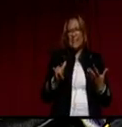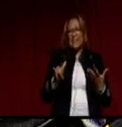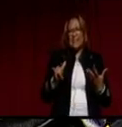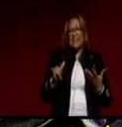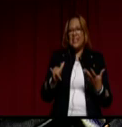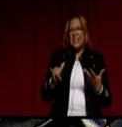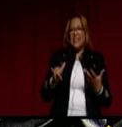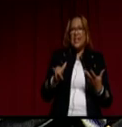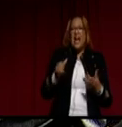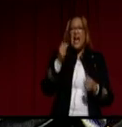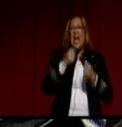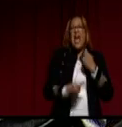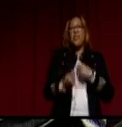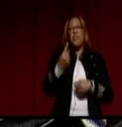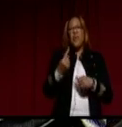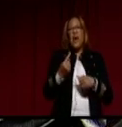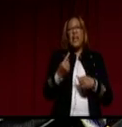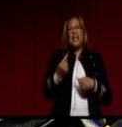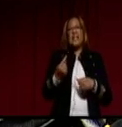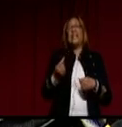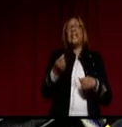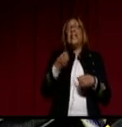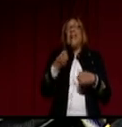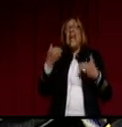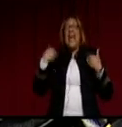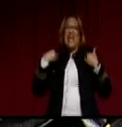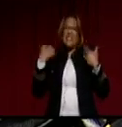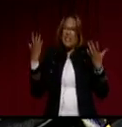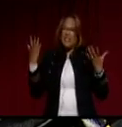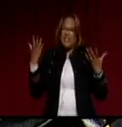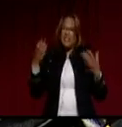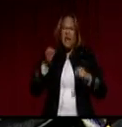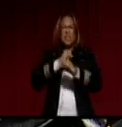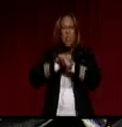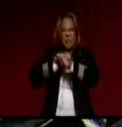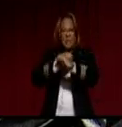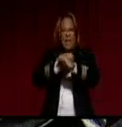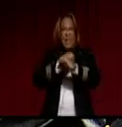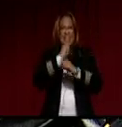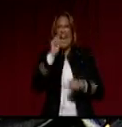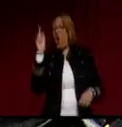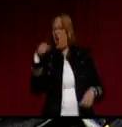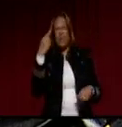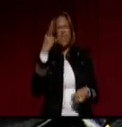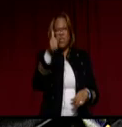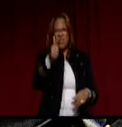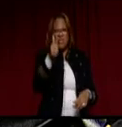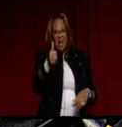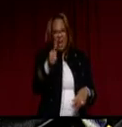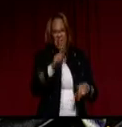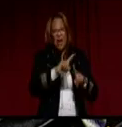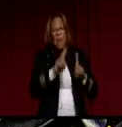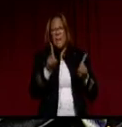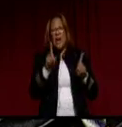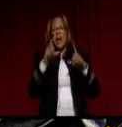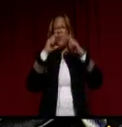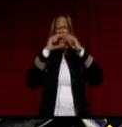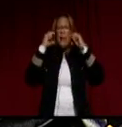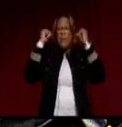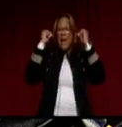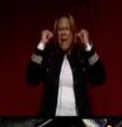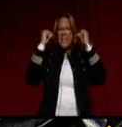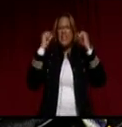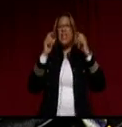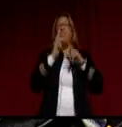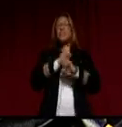make assumption that everyone is infected. And then to protect not just yourself, but by wearing a mask, you're protecting other